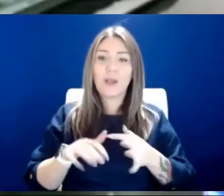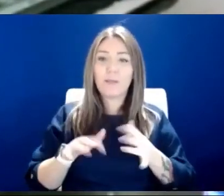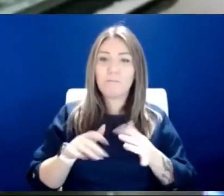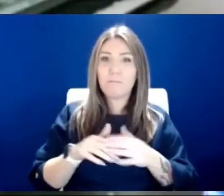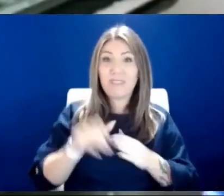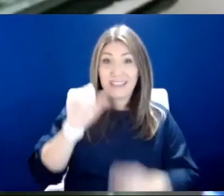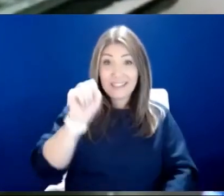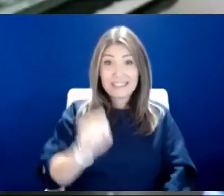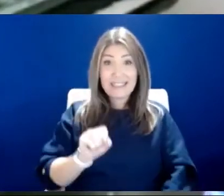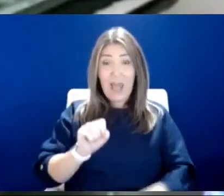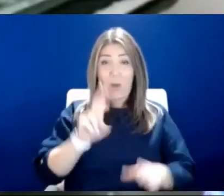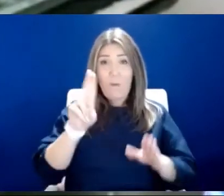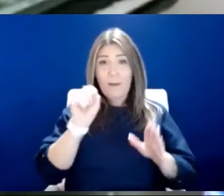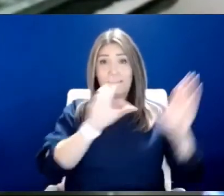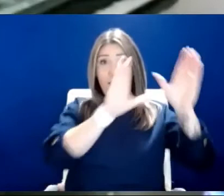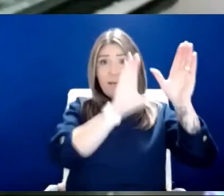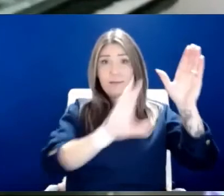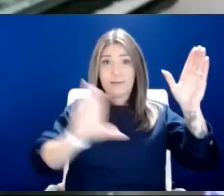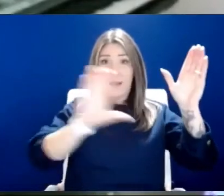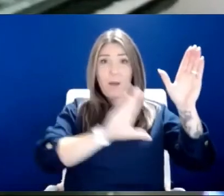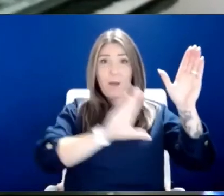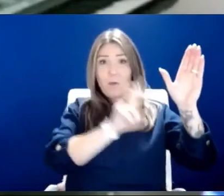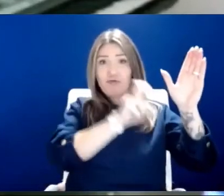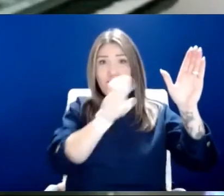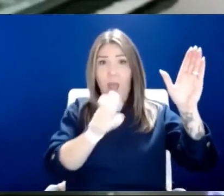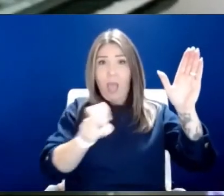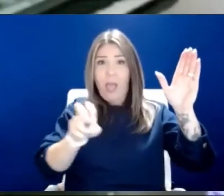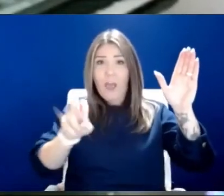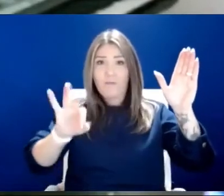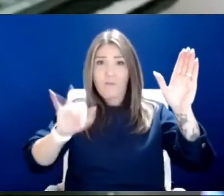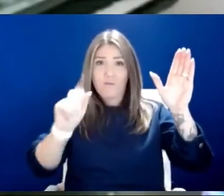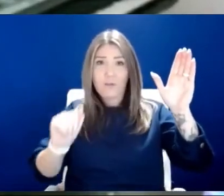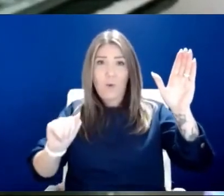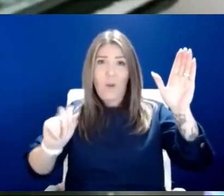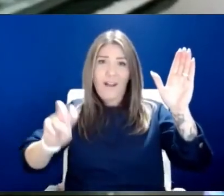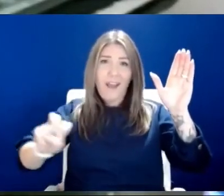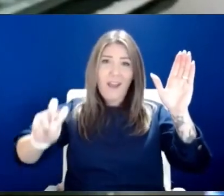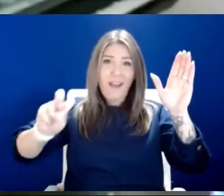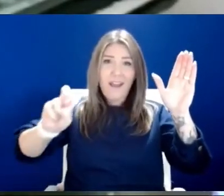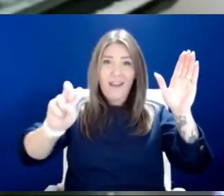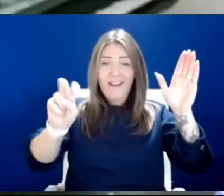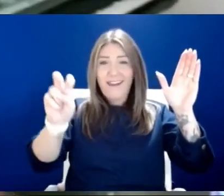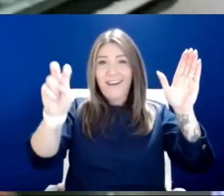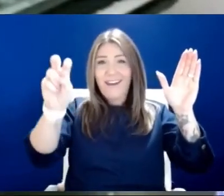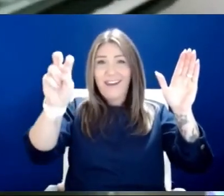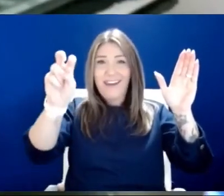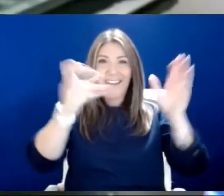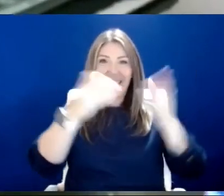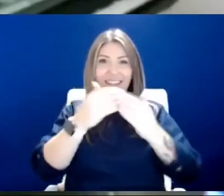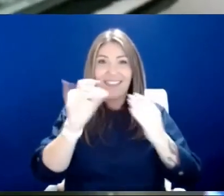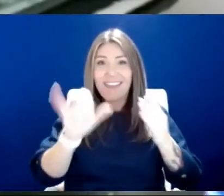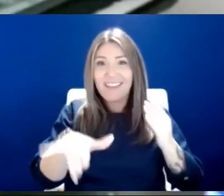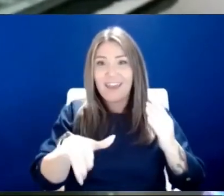South and Florida and the Carolinas and things like that, and we couldn't do it because of